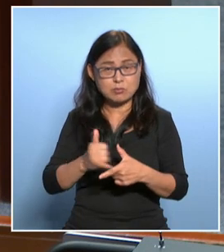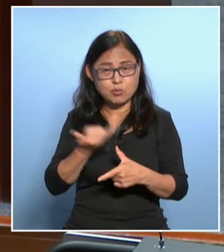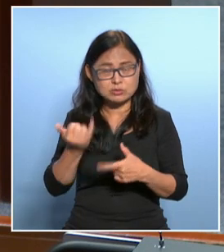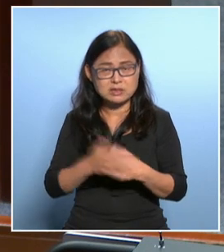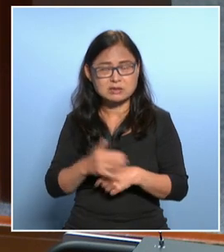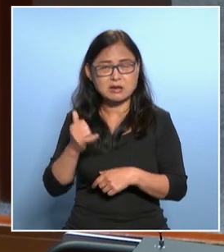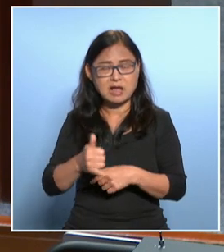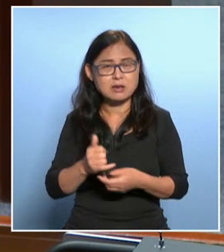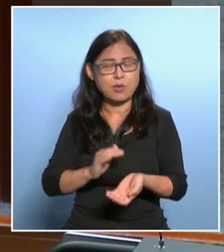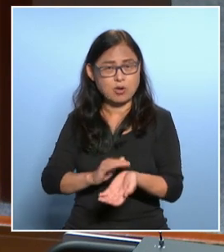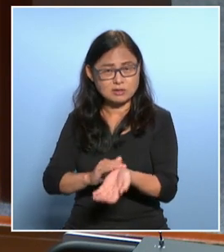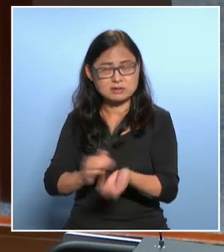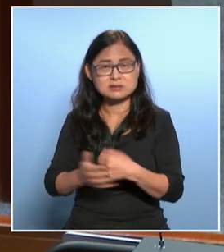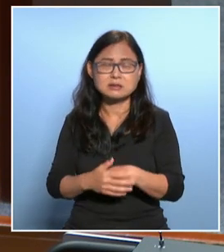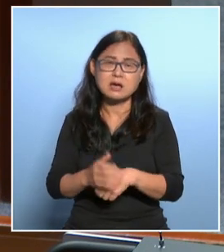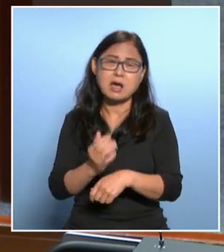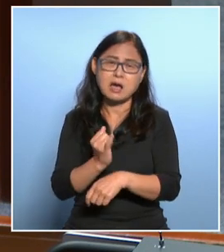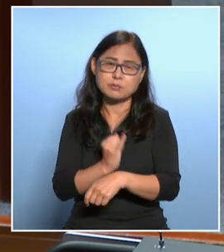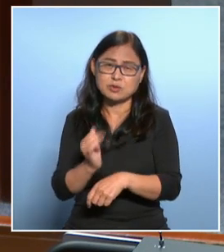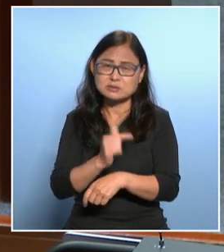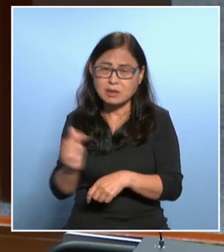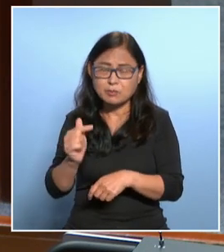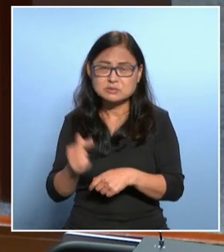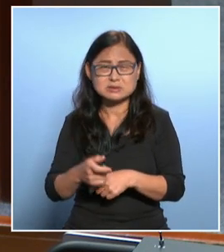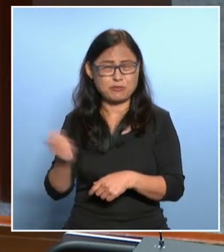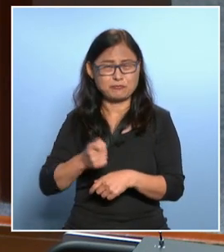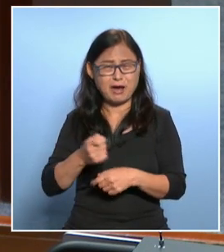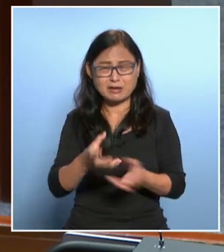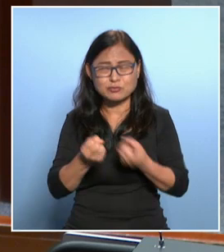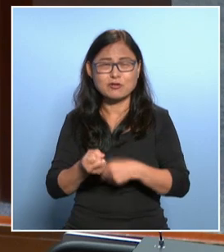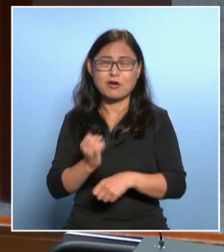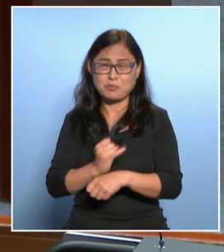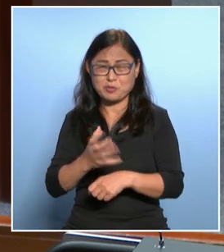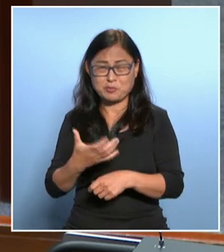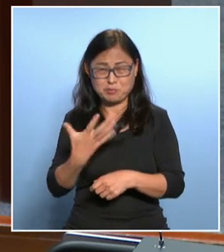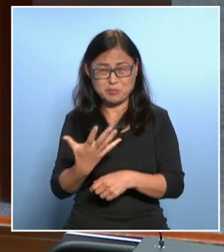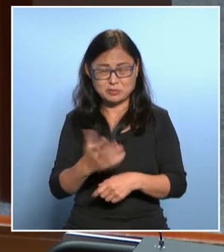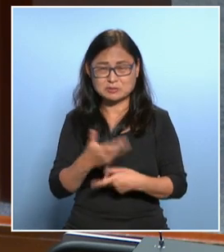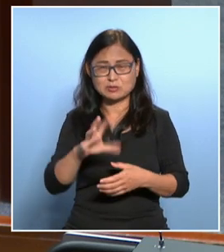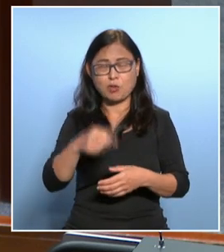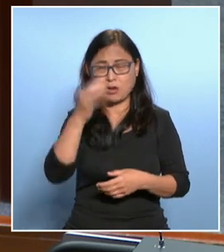patients. If you tell them that they can have a follow-up consultation, it may only take a few minutes.